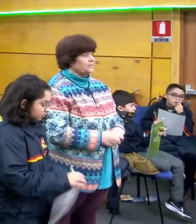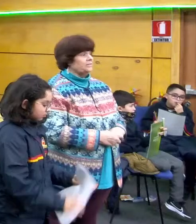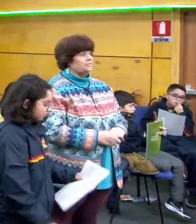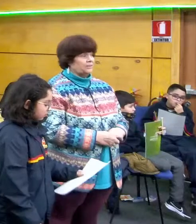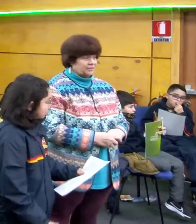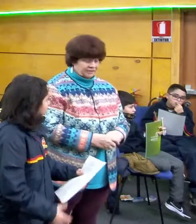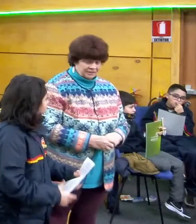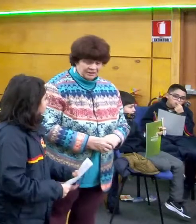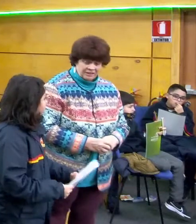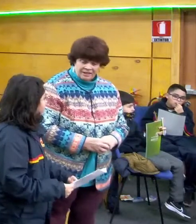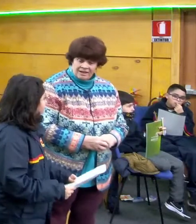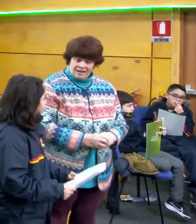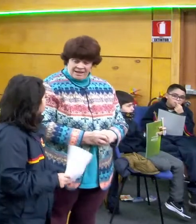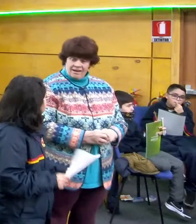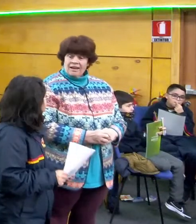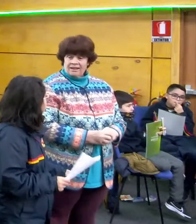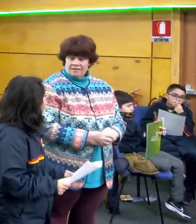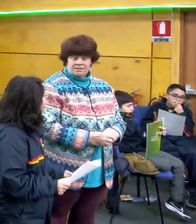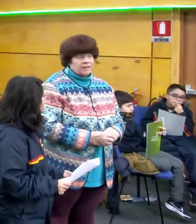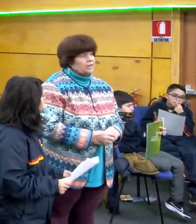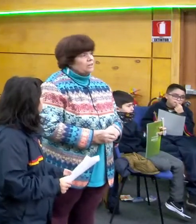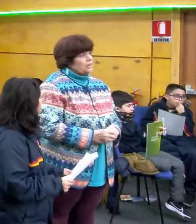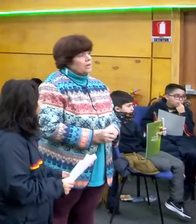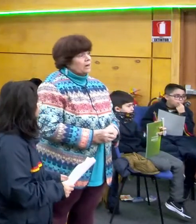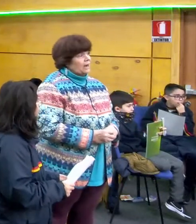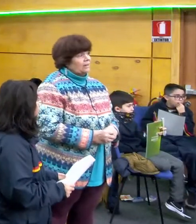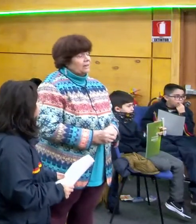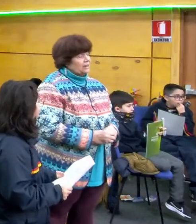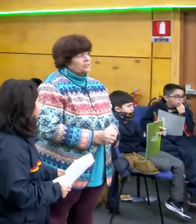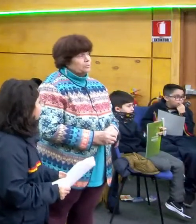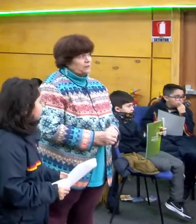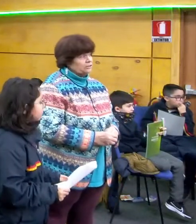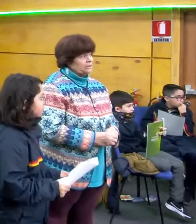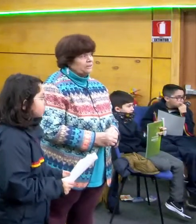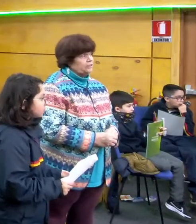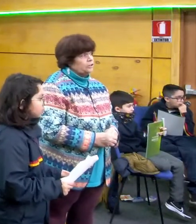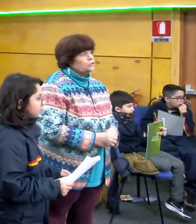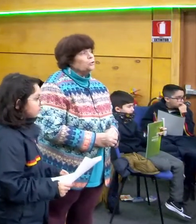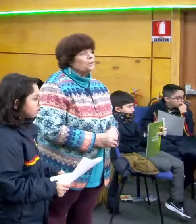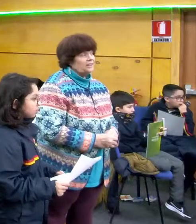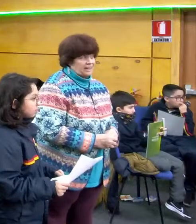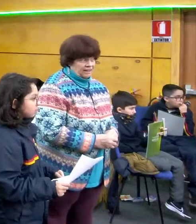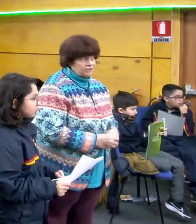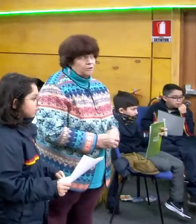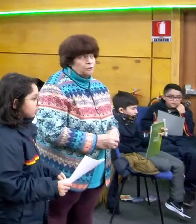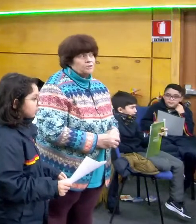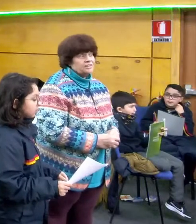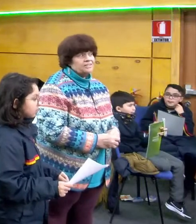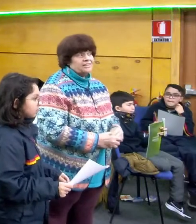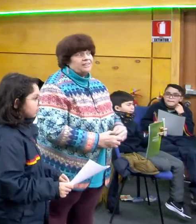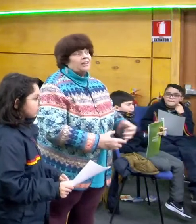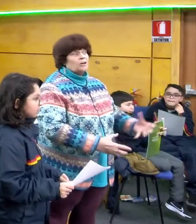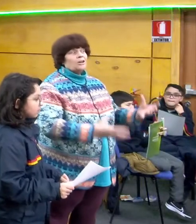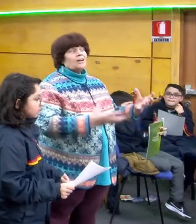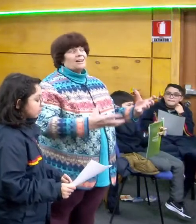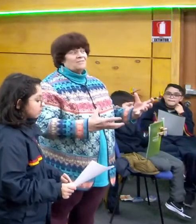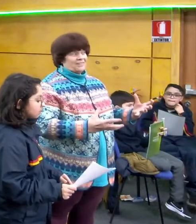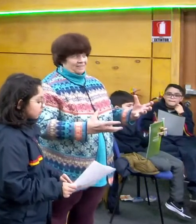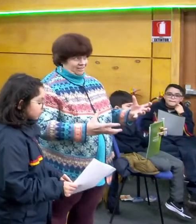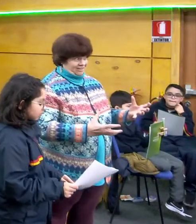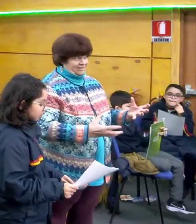very good, very good. And I, especially toward the end, you could see